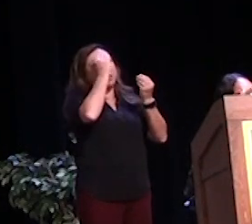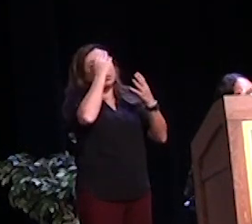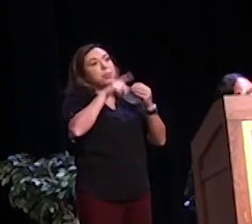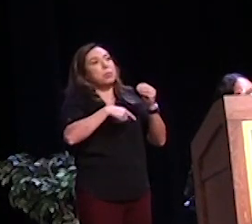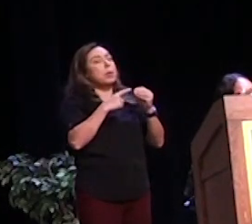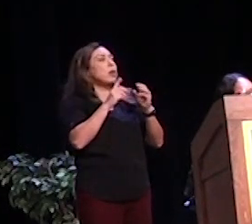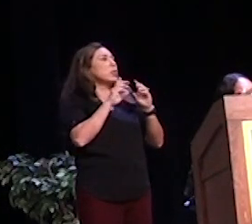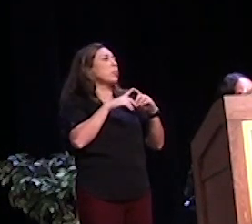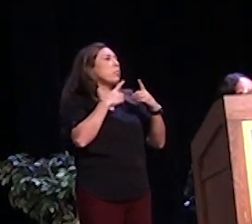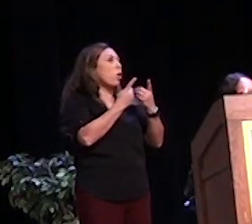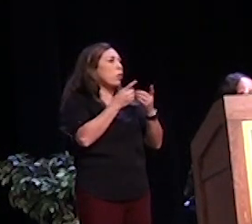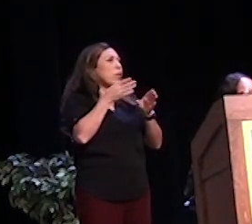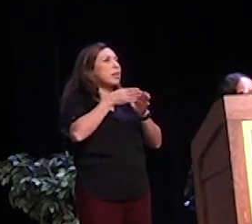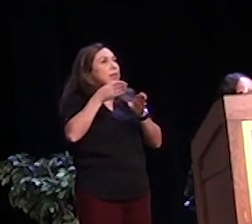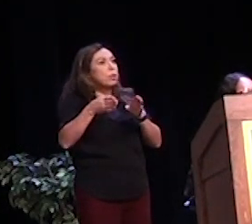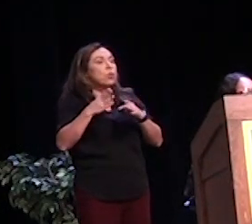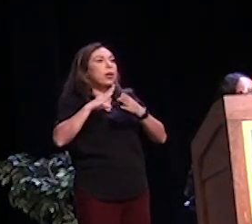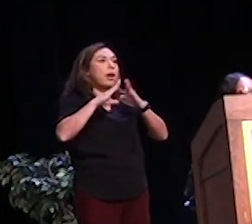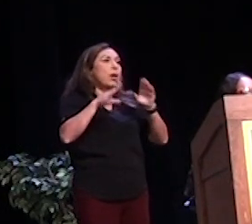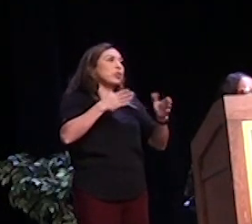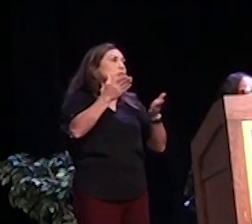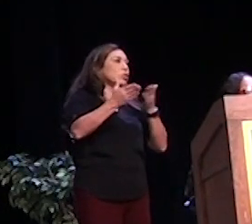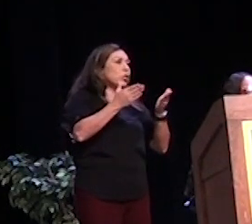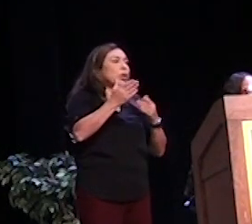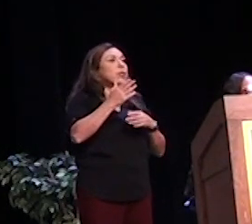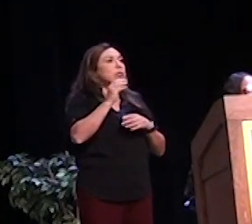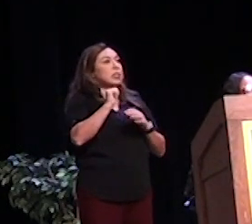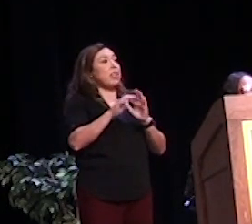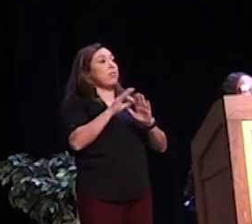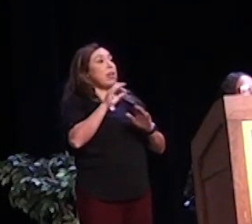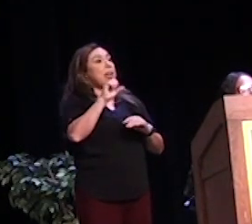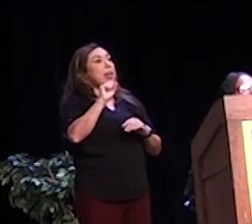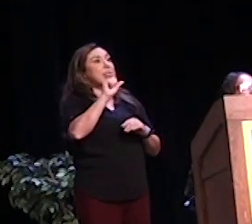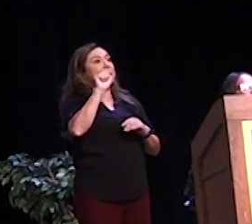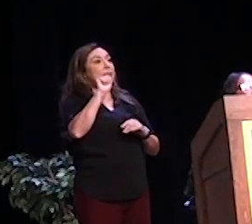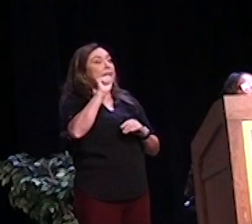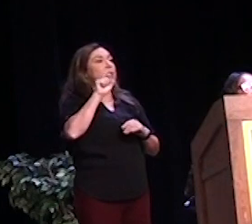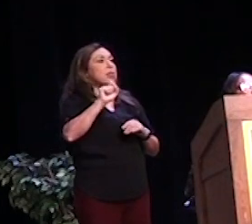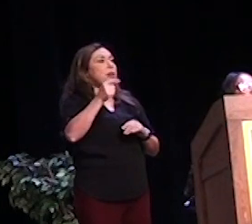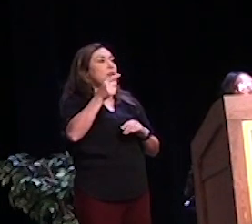the Department of Neighborhood and Housing Services, it can be found at